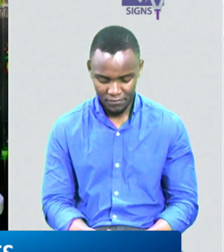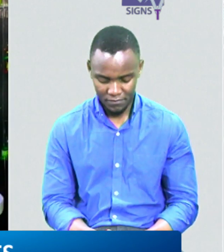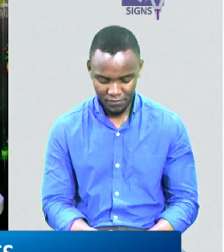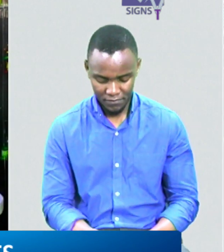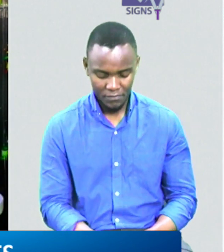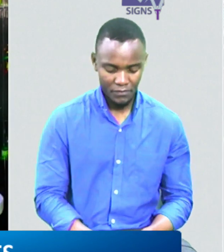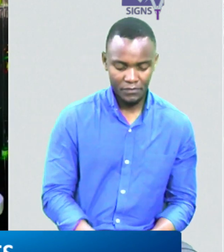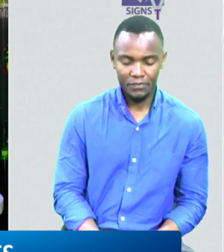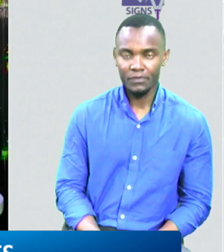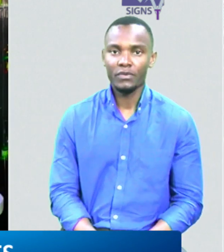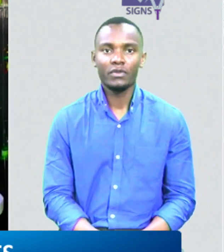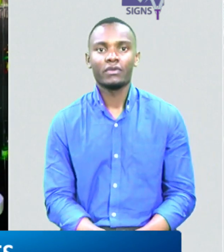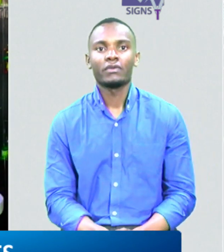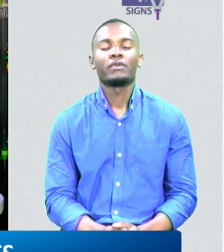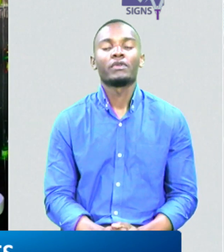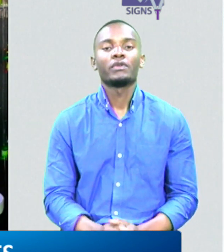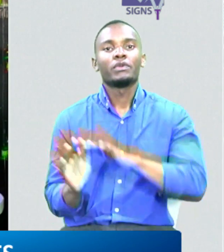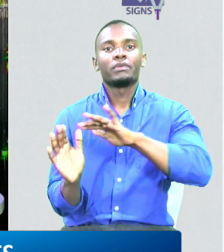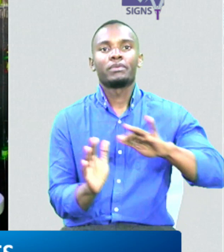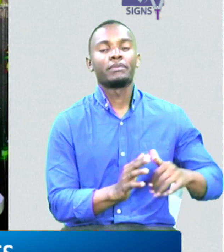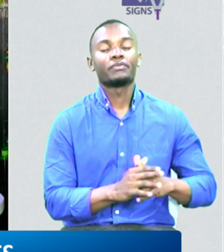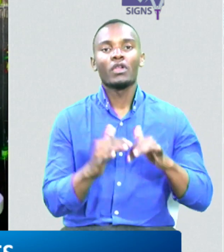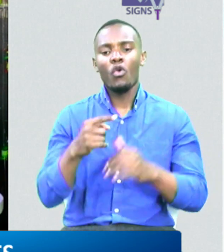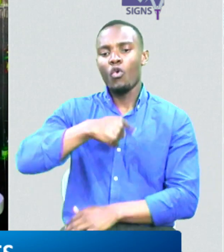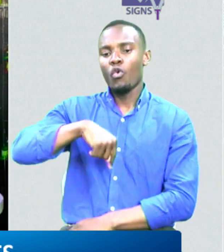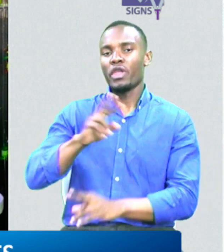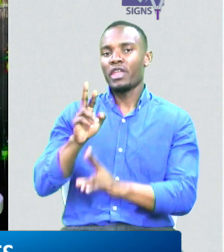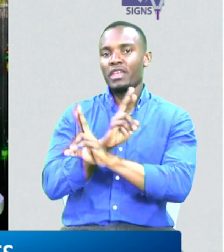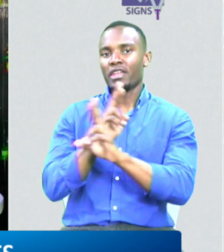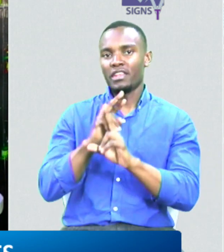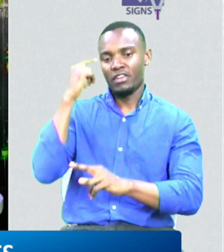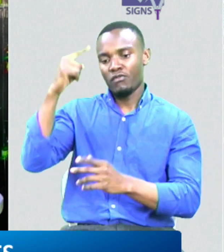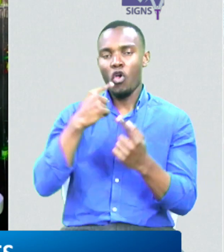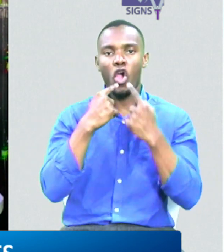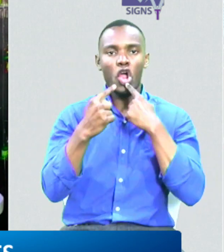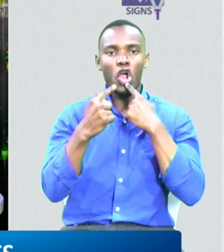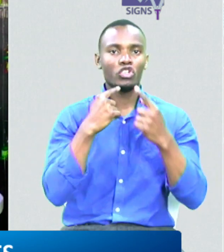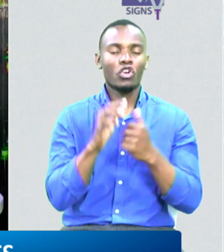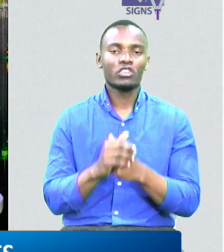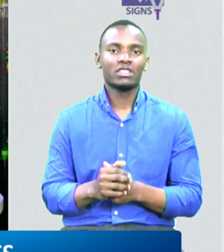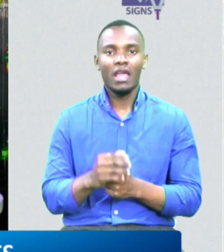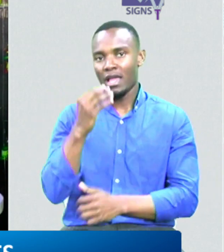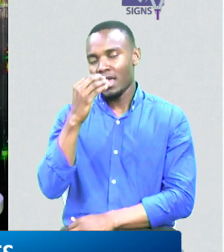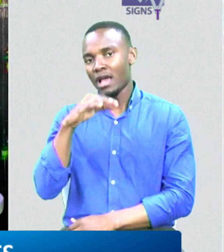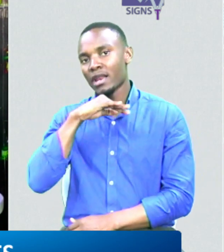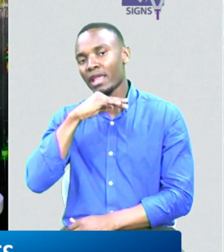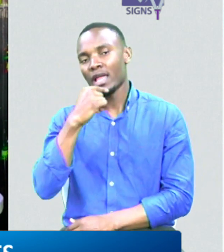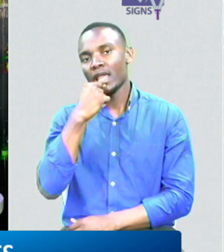excuses. Whenever things are not clear, they are not aligned, you are not sure what